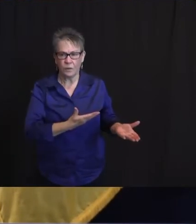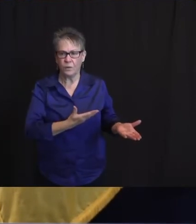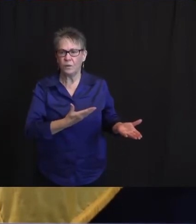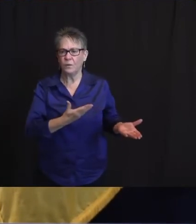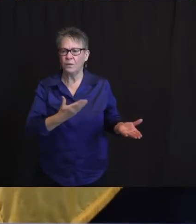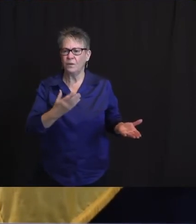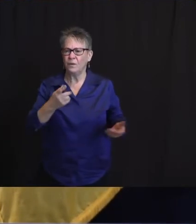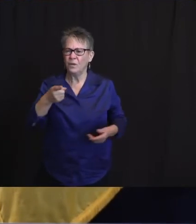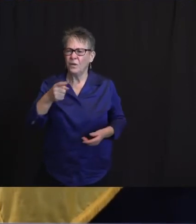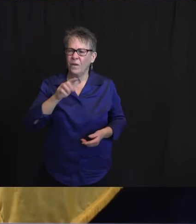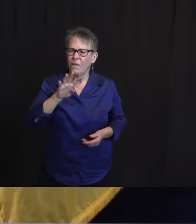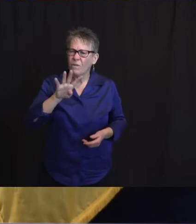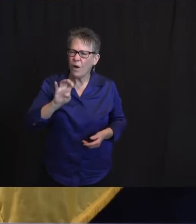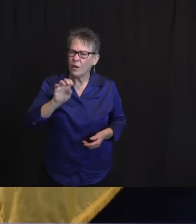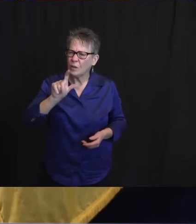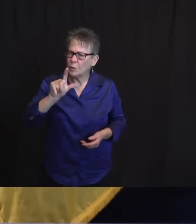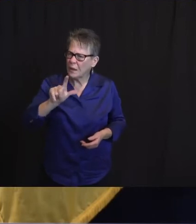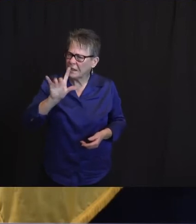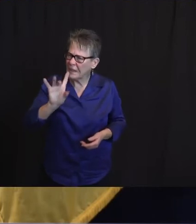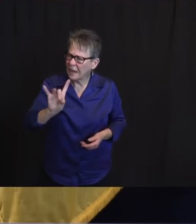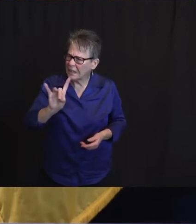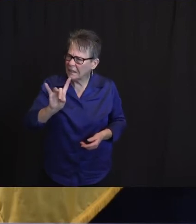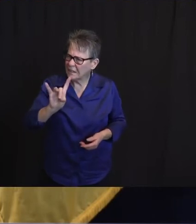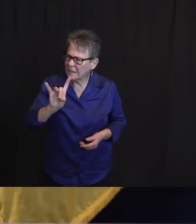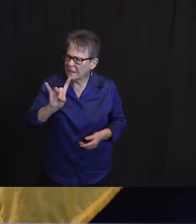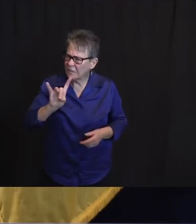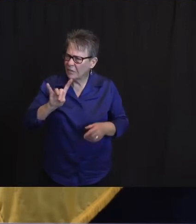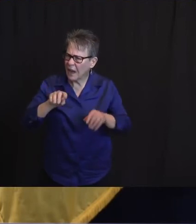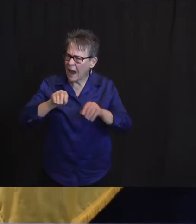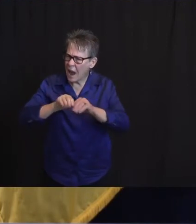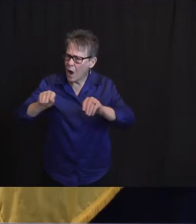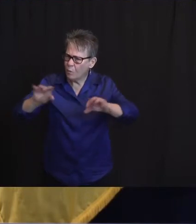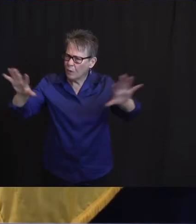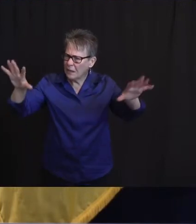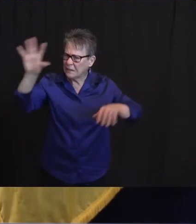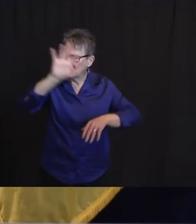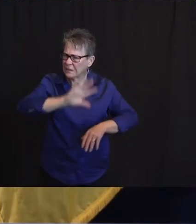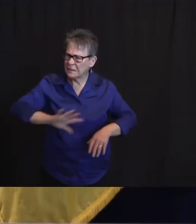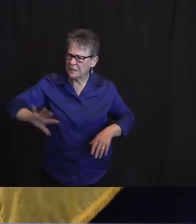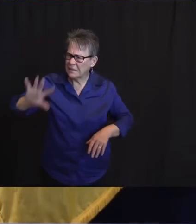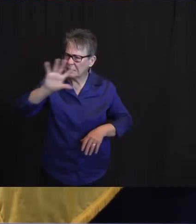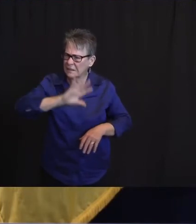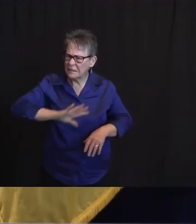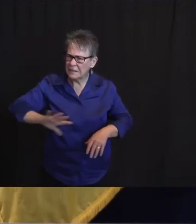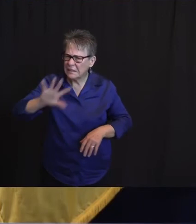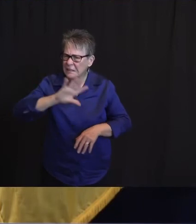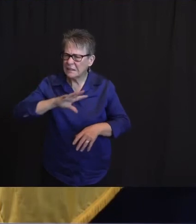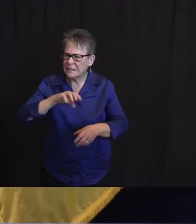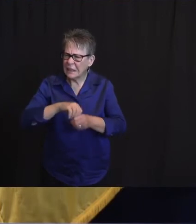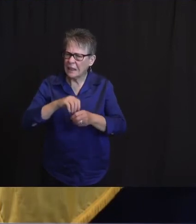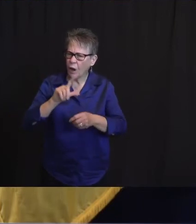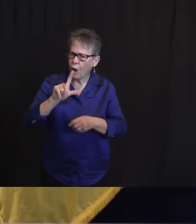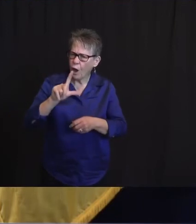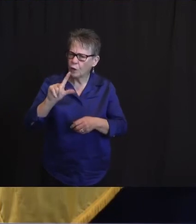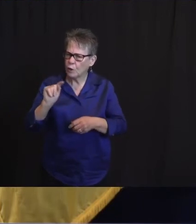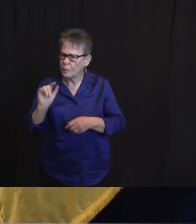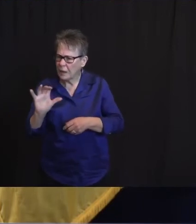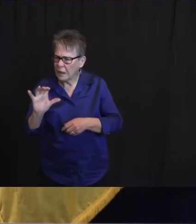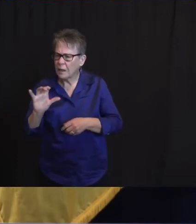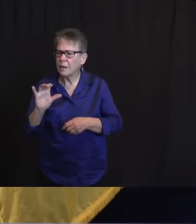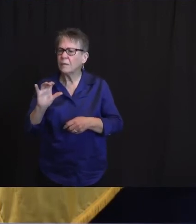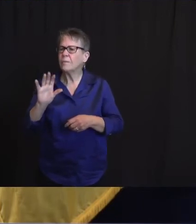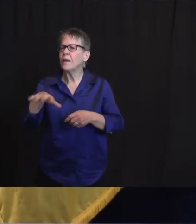428 active outbreaks in long-term care. You just for everyone's benefit, you define active outbreaks of two or more? Yes. So there could be